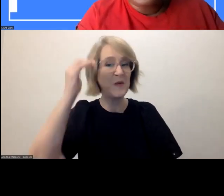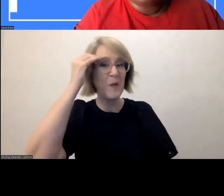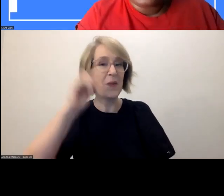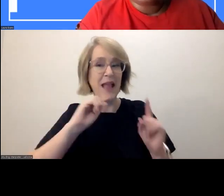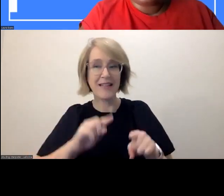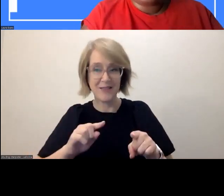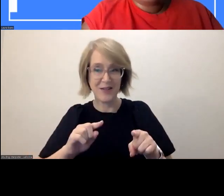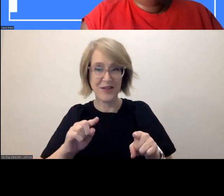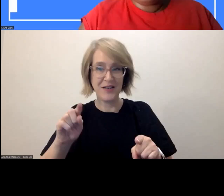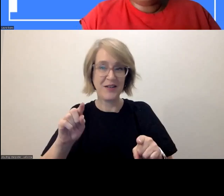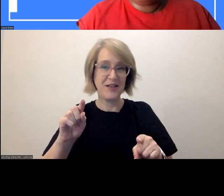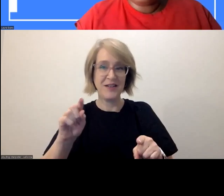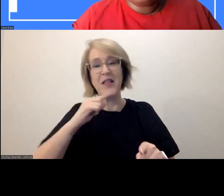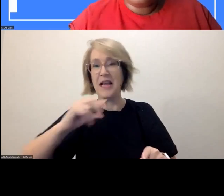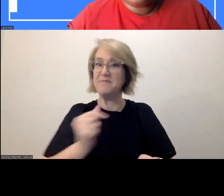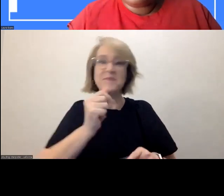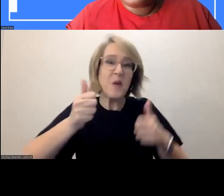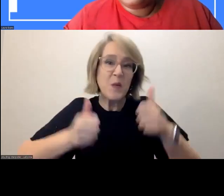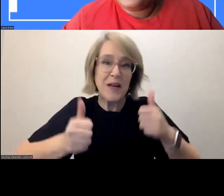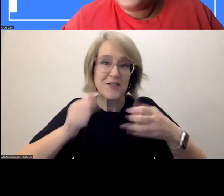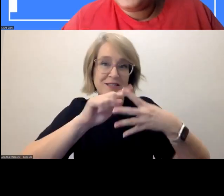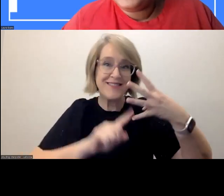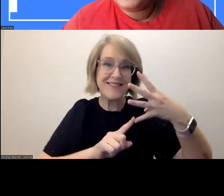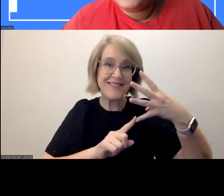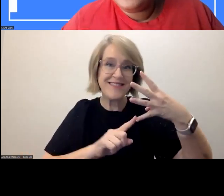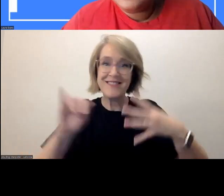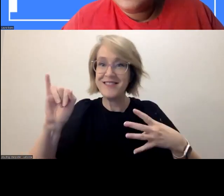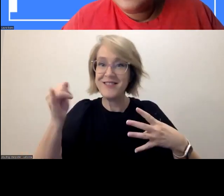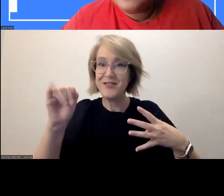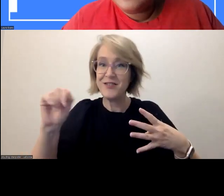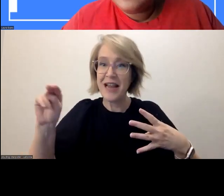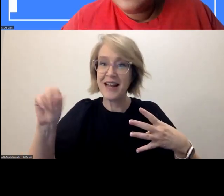You say that you know the answer. Which one would you choose?